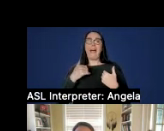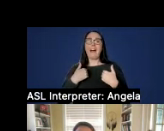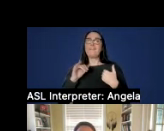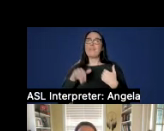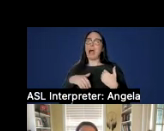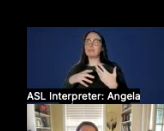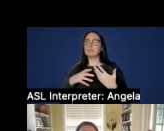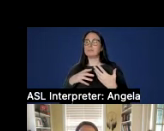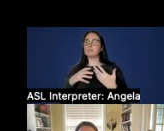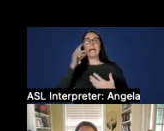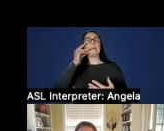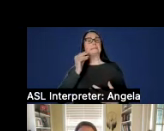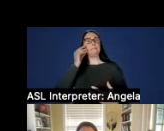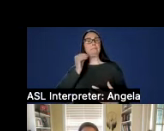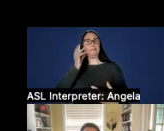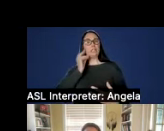that.